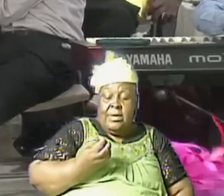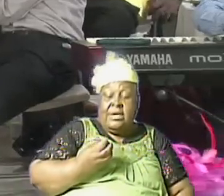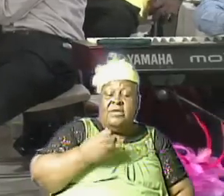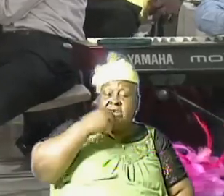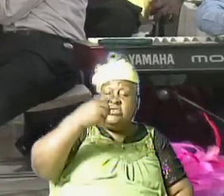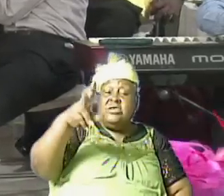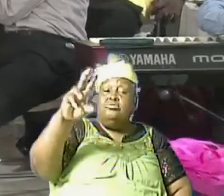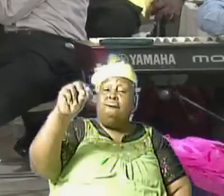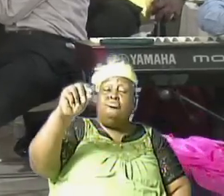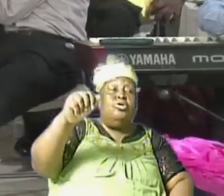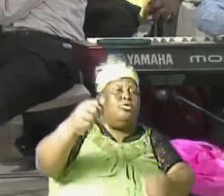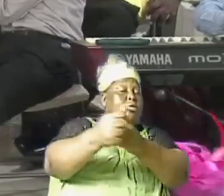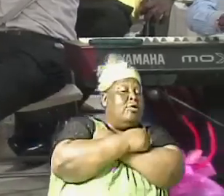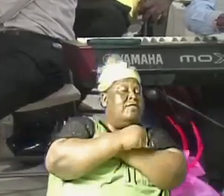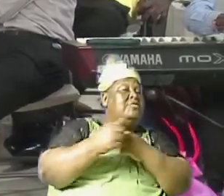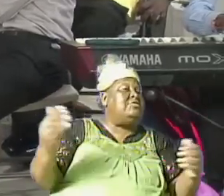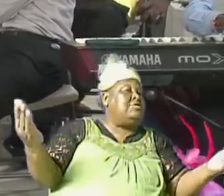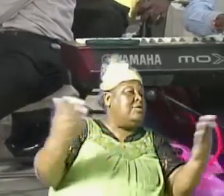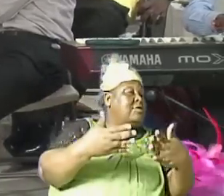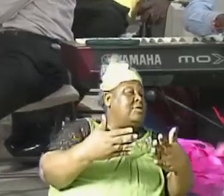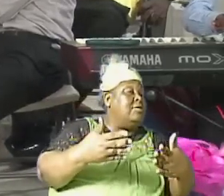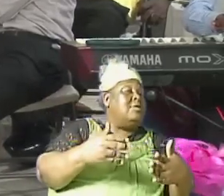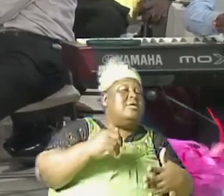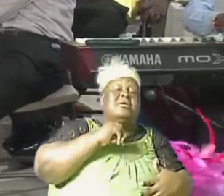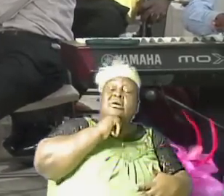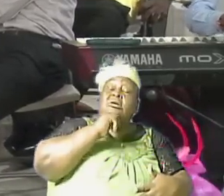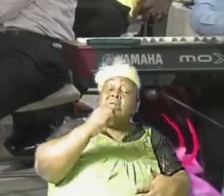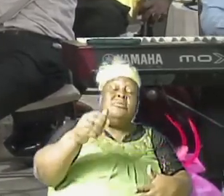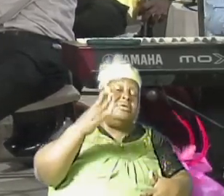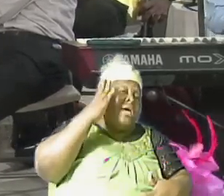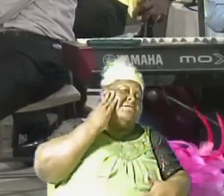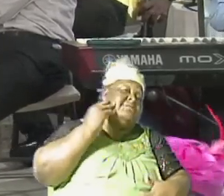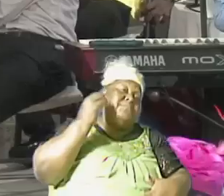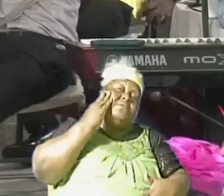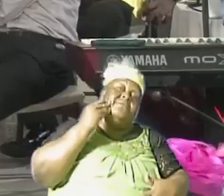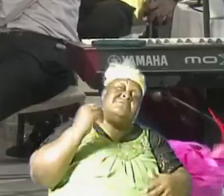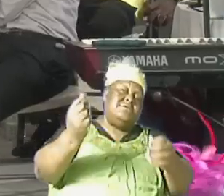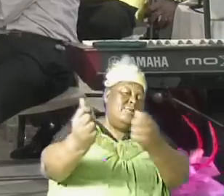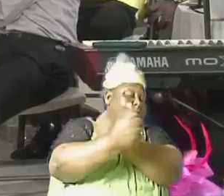And if you said no love is here, you're not going to experience love.